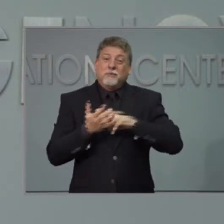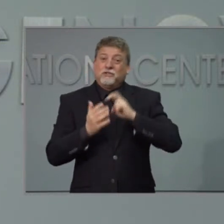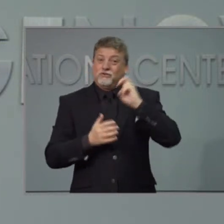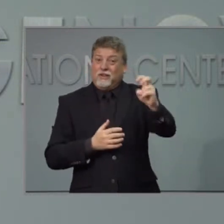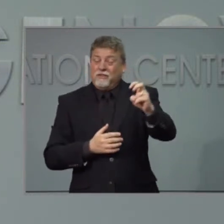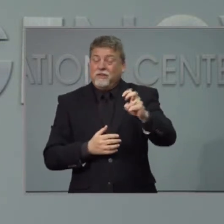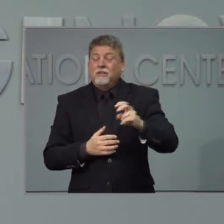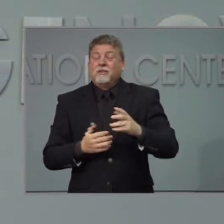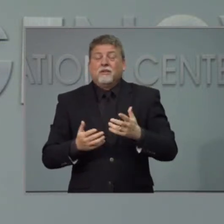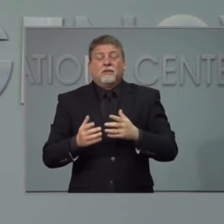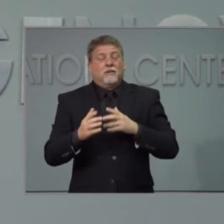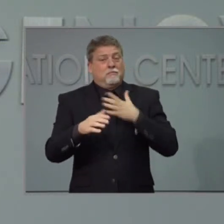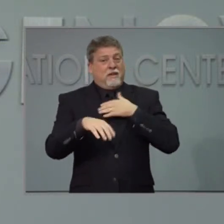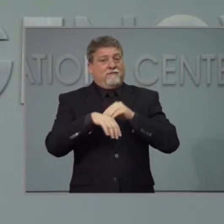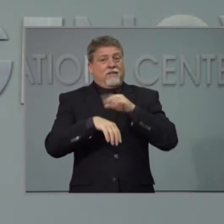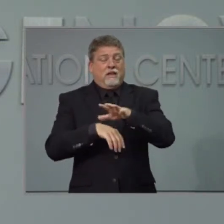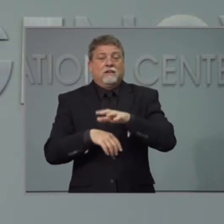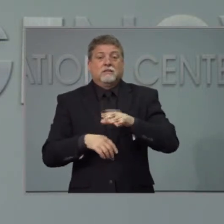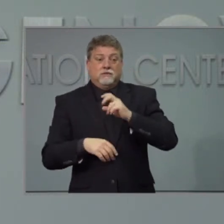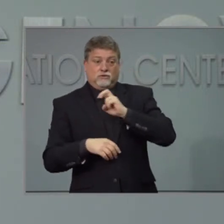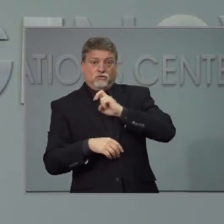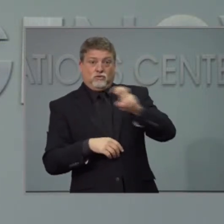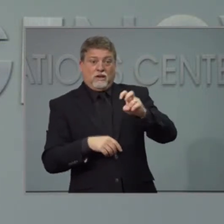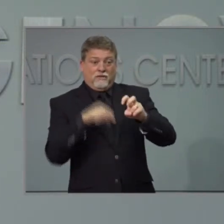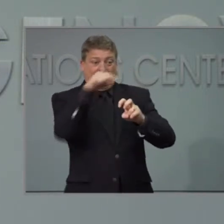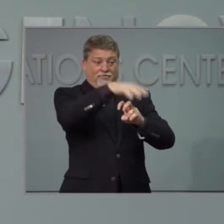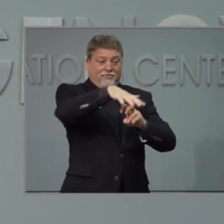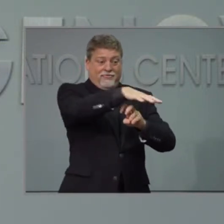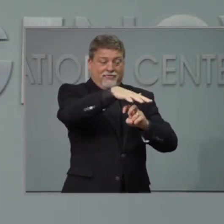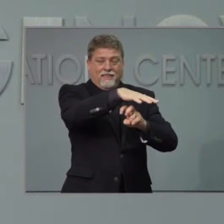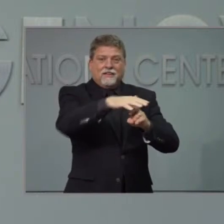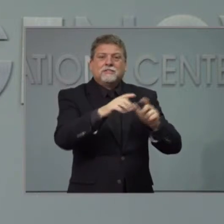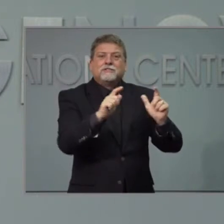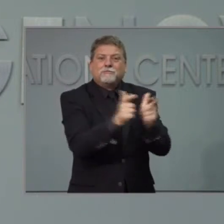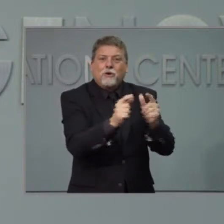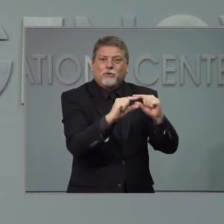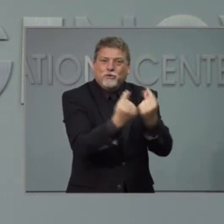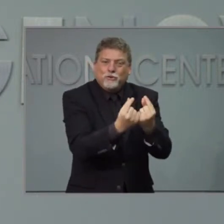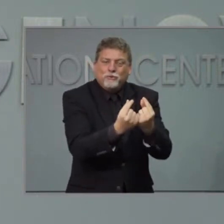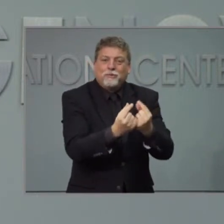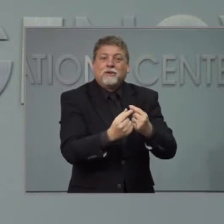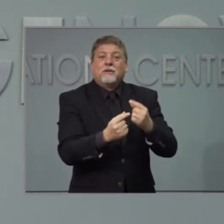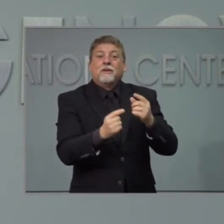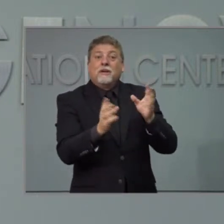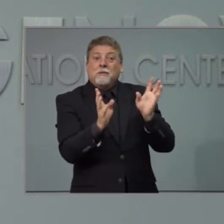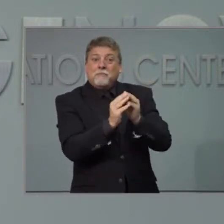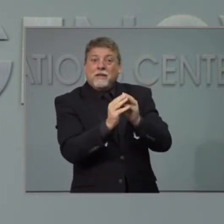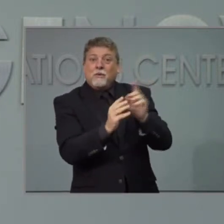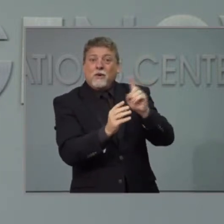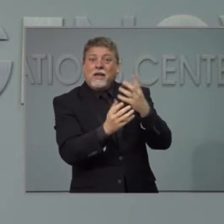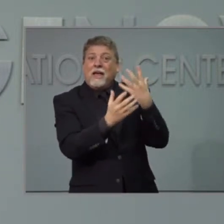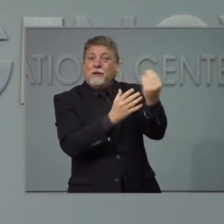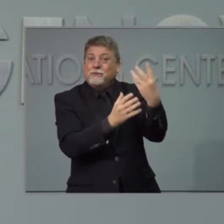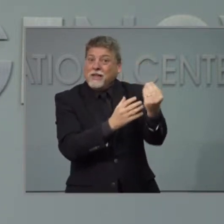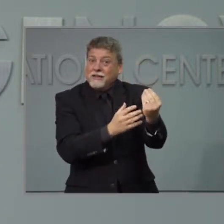that Thanksgiving small. Make sure that you're outside, wear masks all the time, and consider that test. Thank